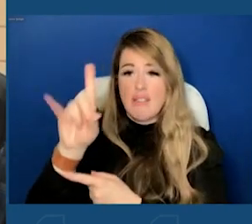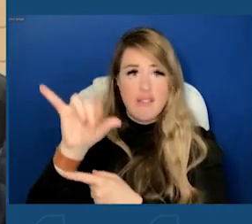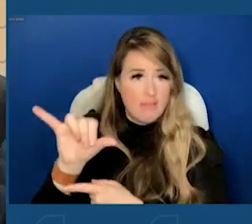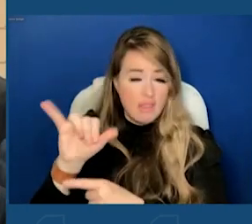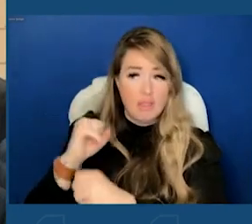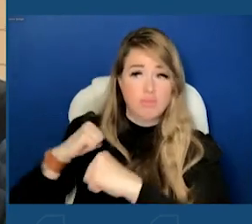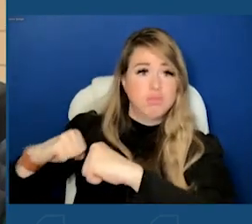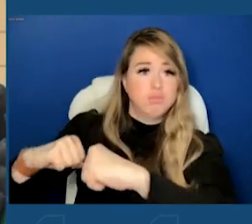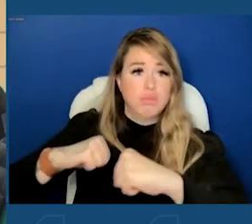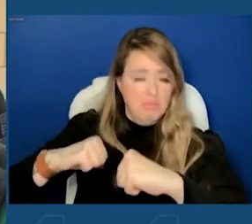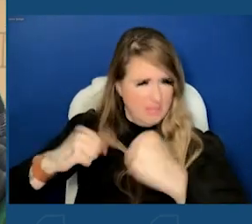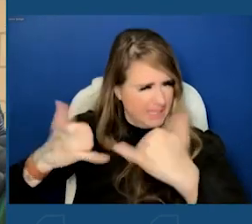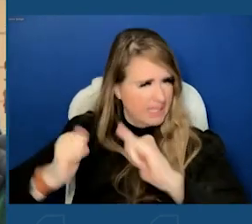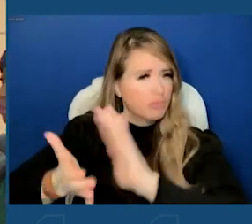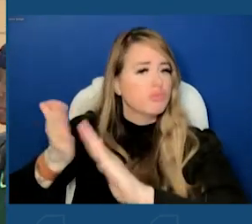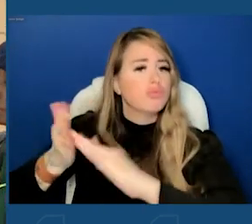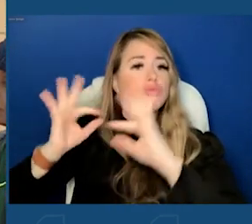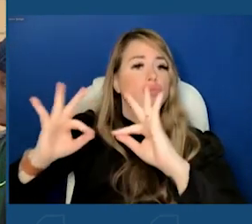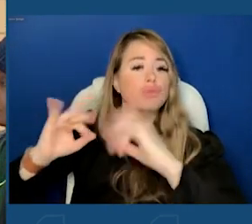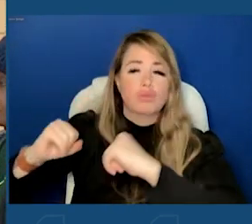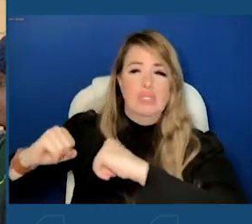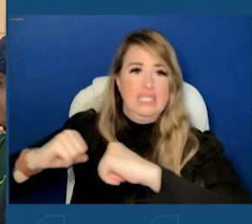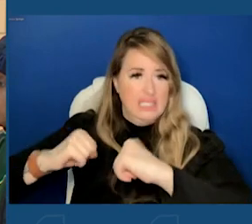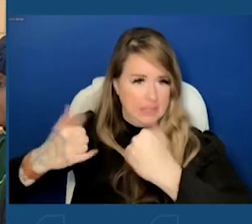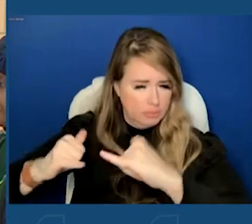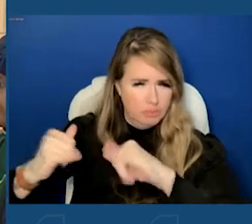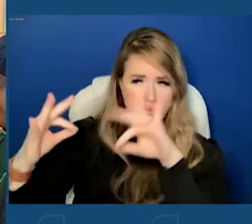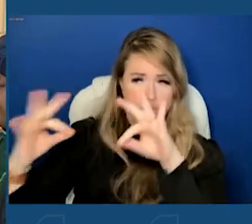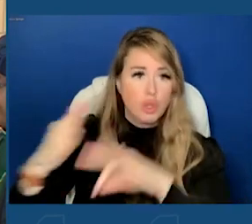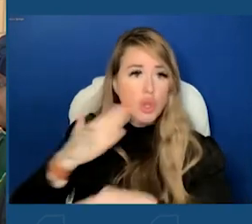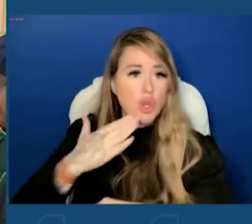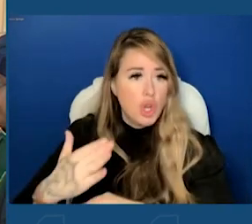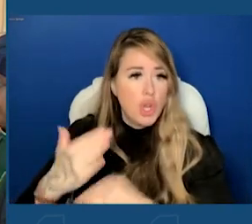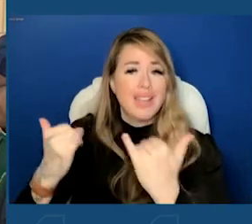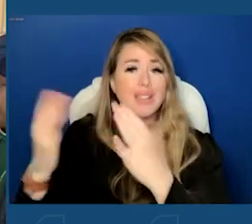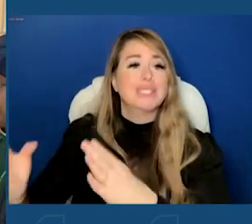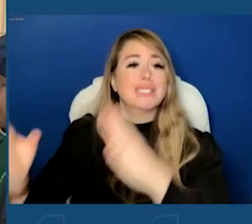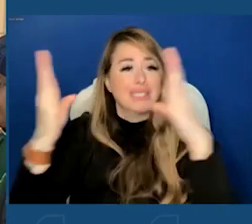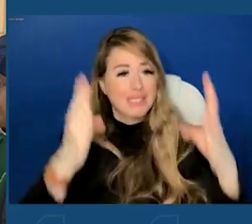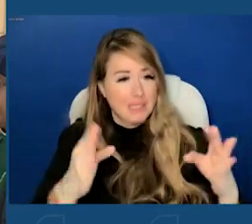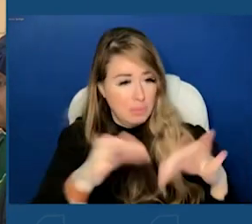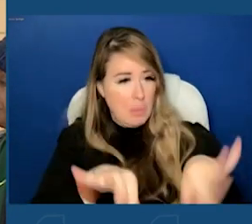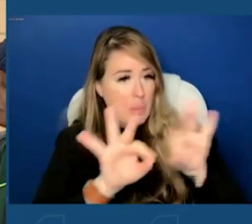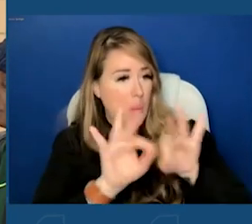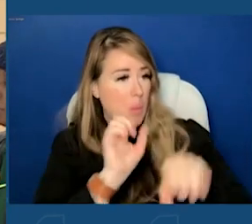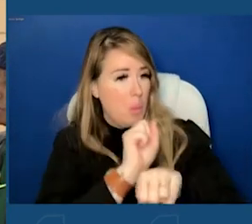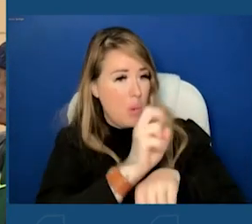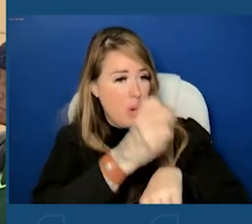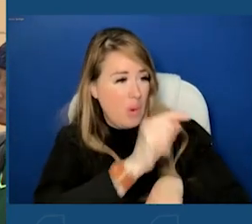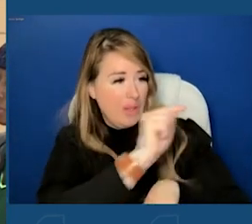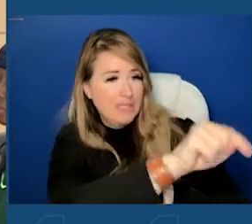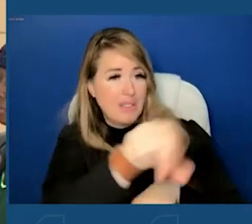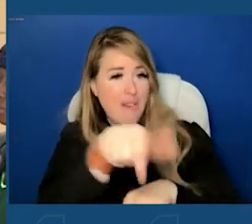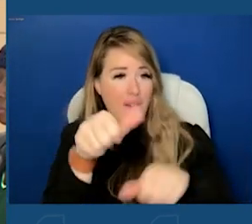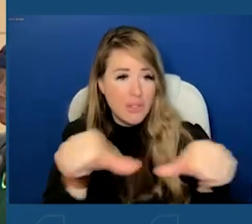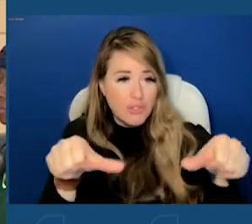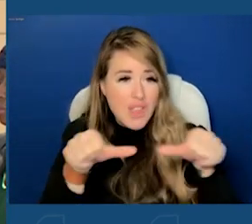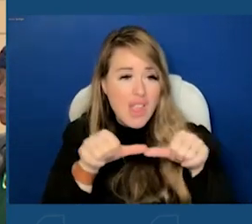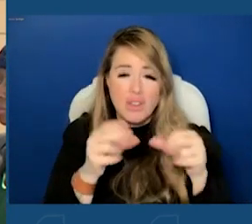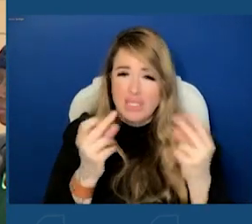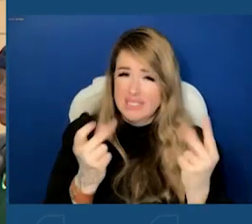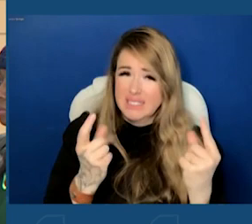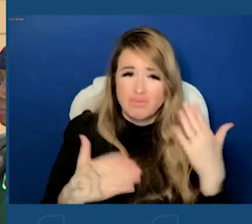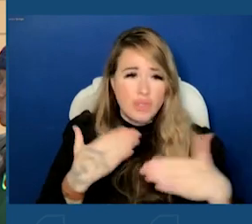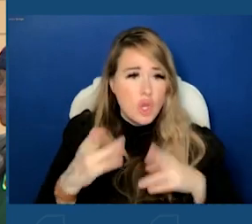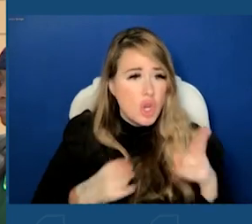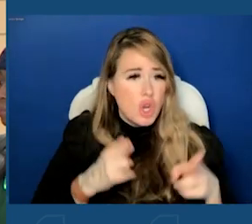so that's a good sign. But now we've got to make sure that we're working very hard to, and in an expedited manner to fix